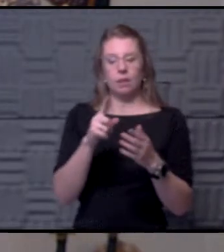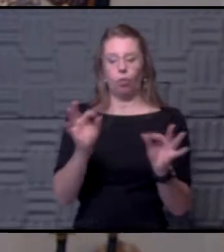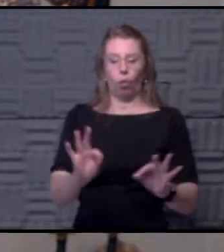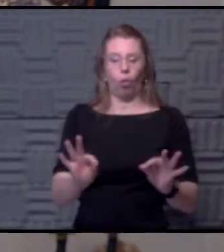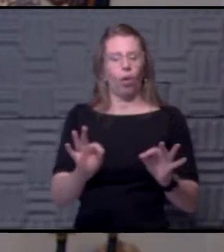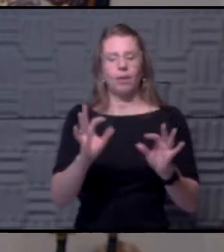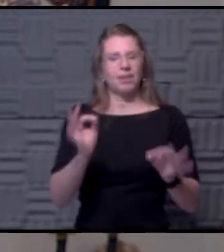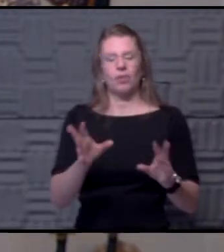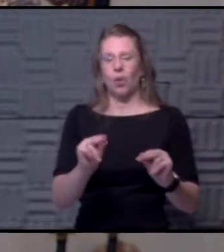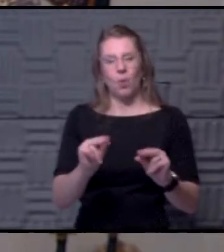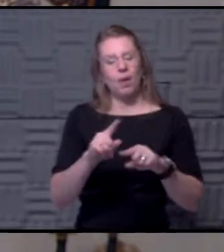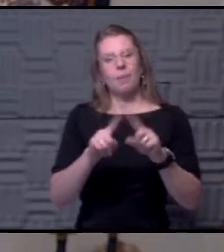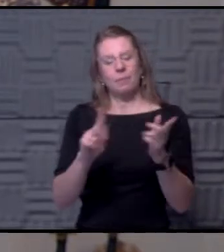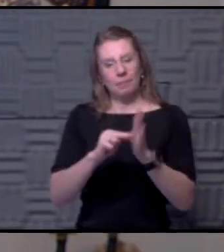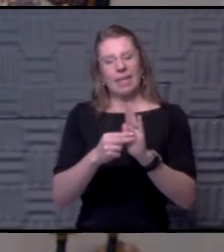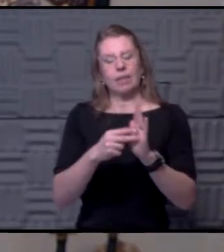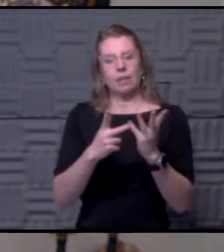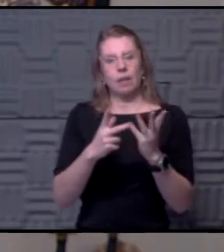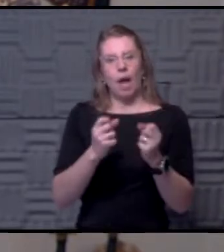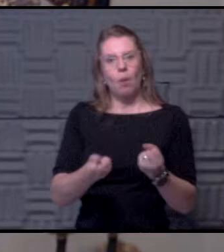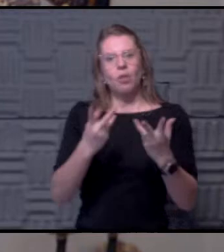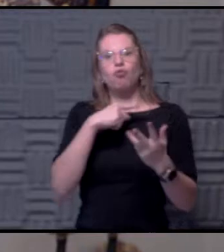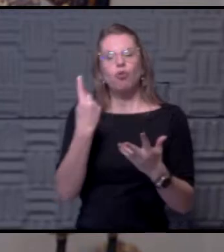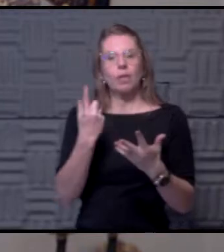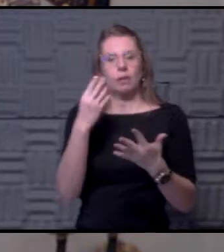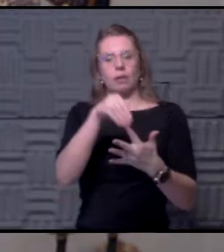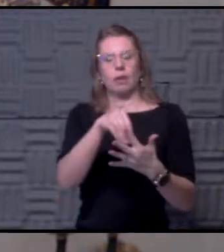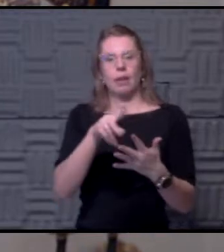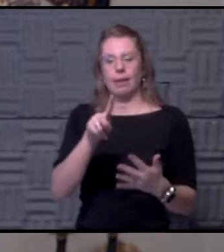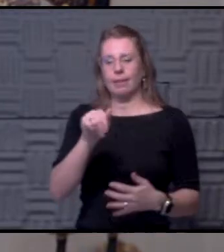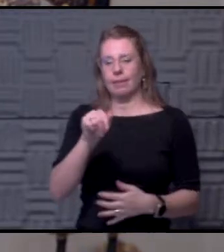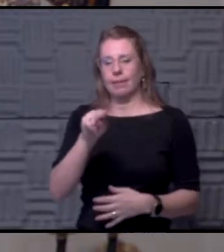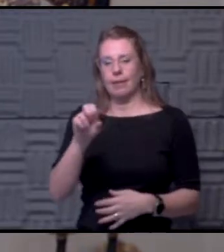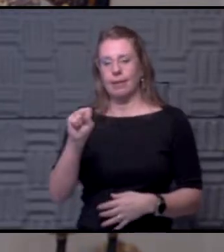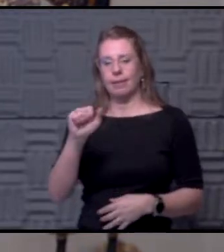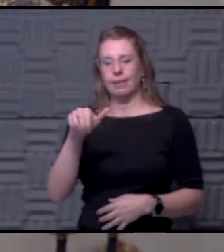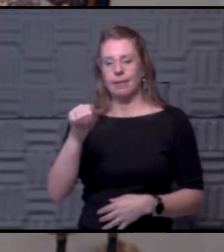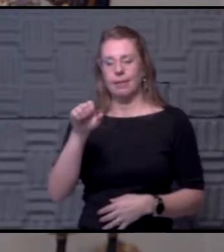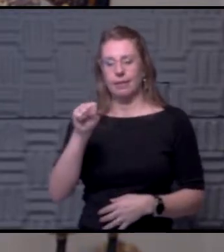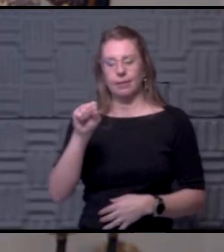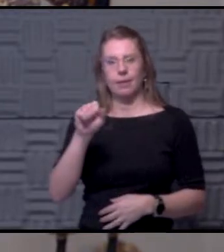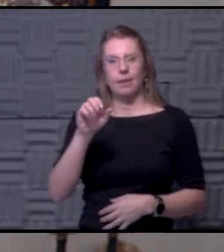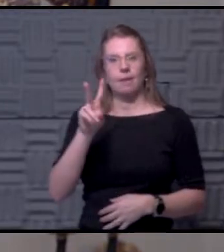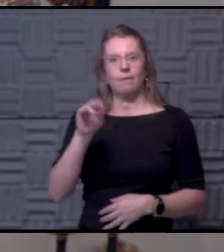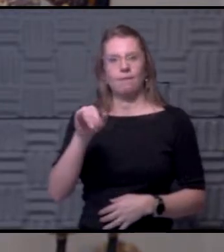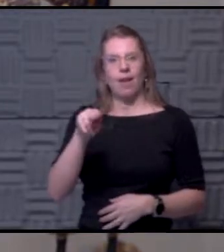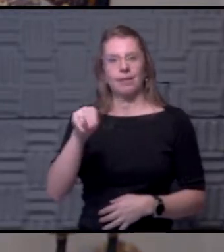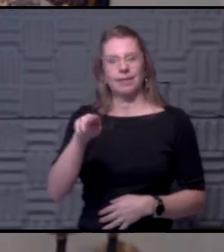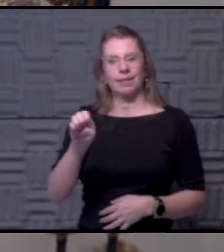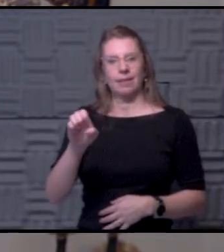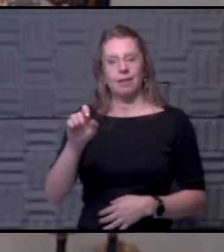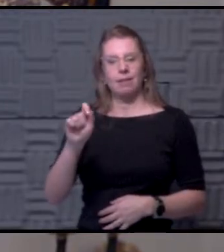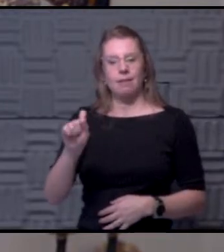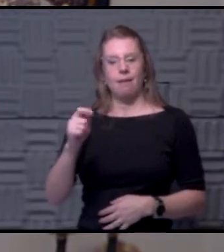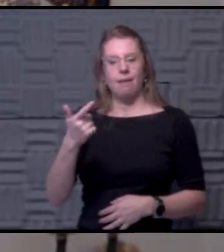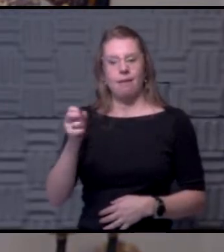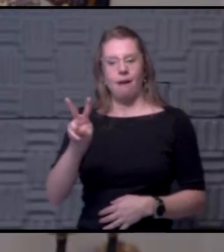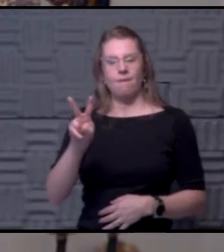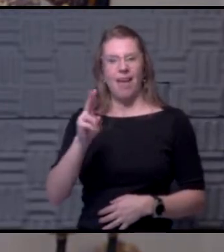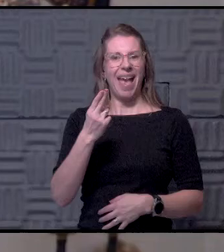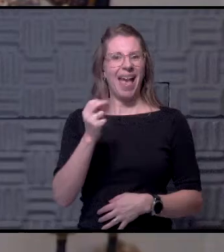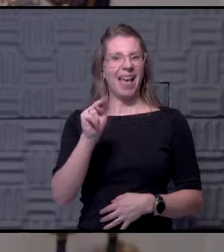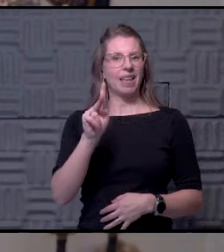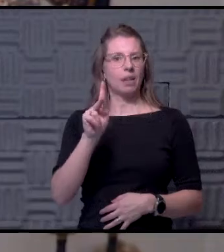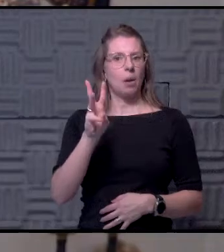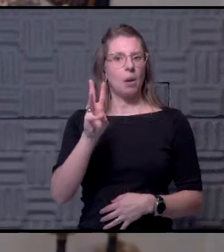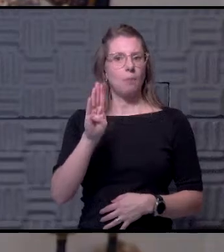website, by the way, on kansasvaccine.gov under the handbook, the provider handbook. It explains them very carefully.